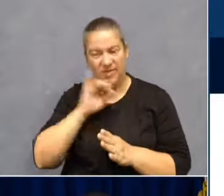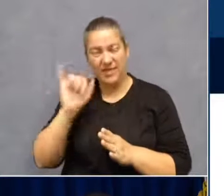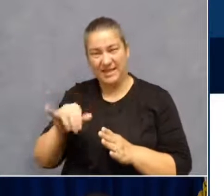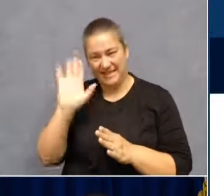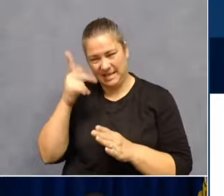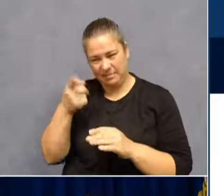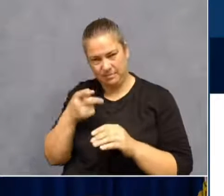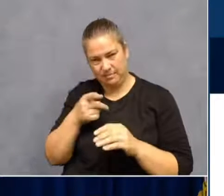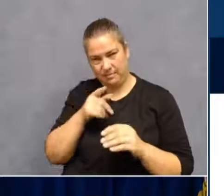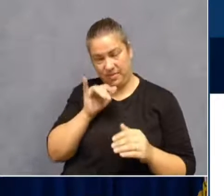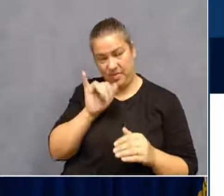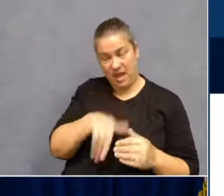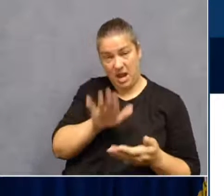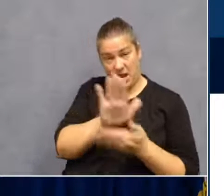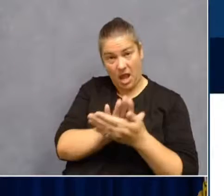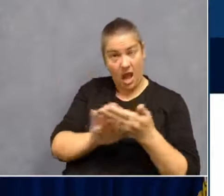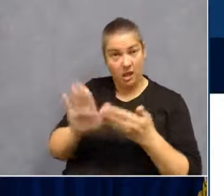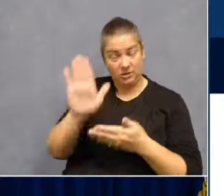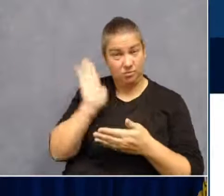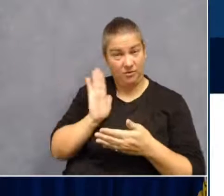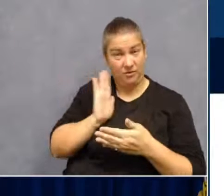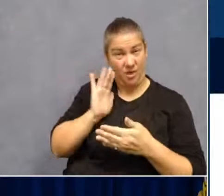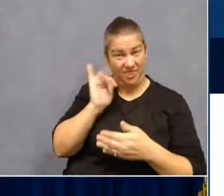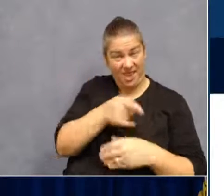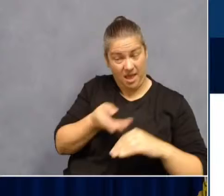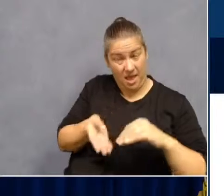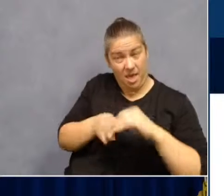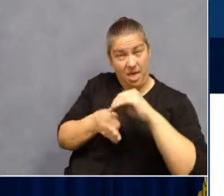slow down. We will hope that that will hold.